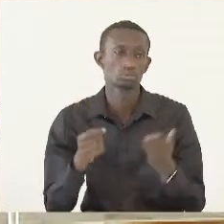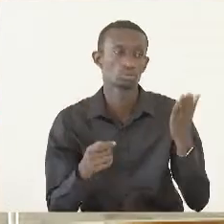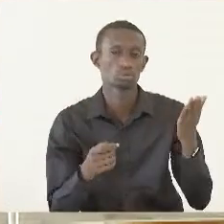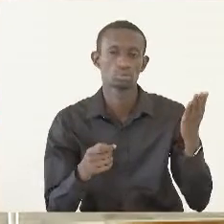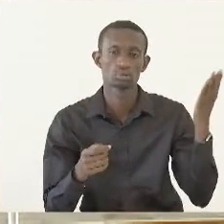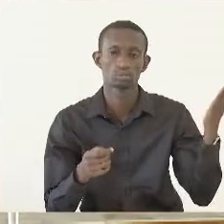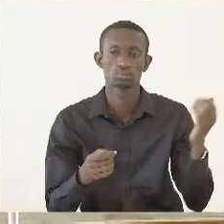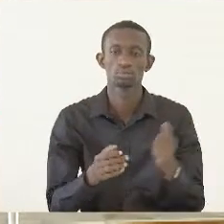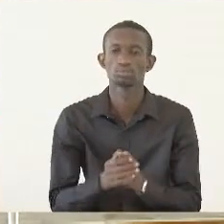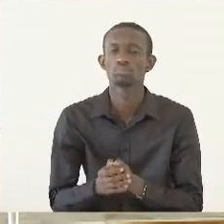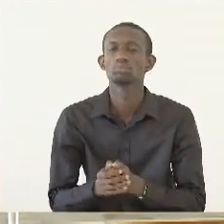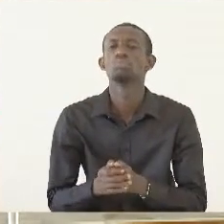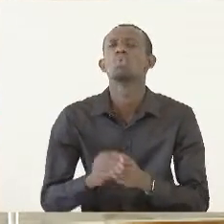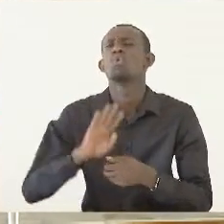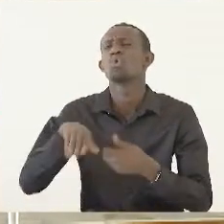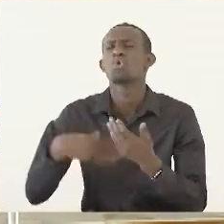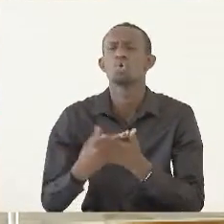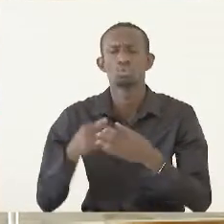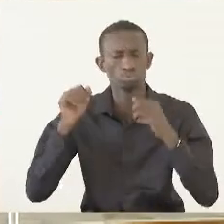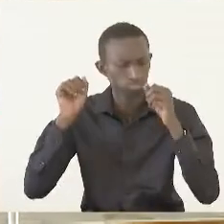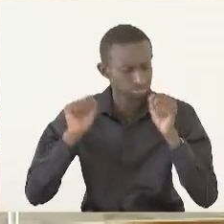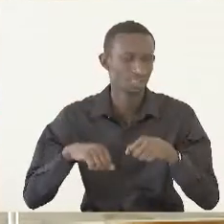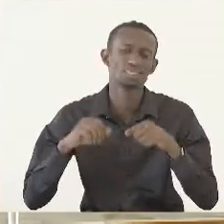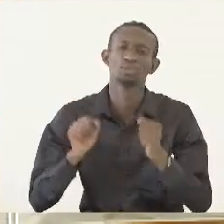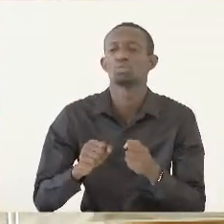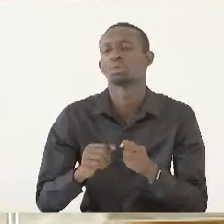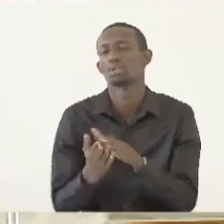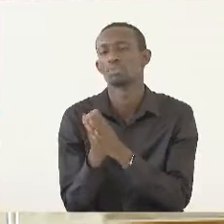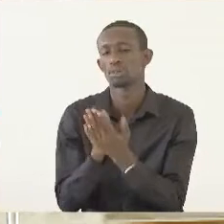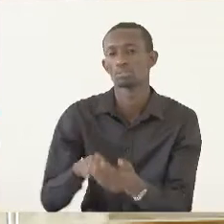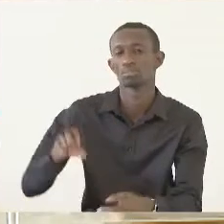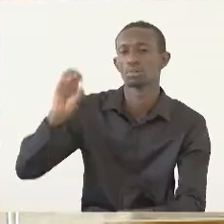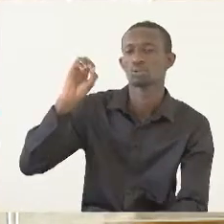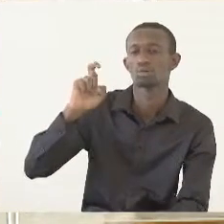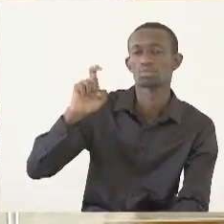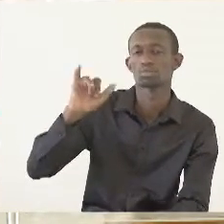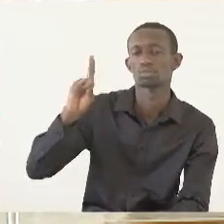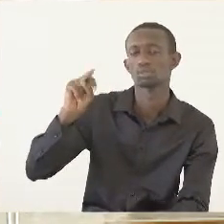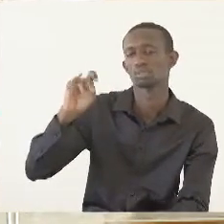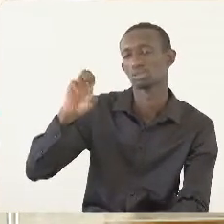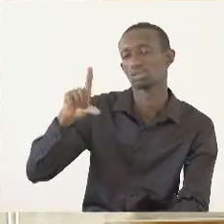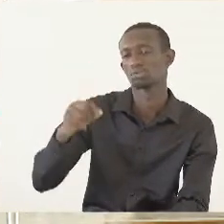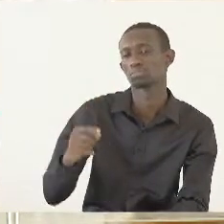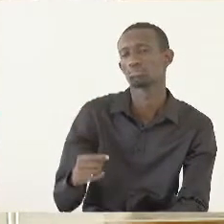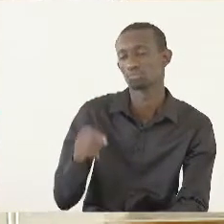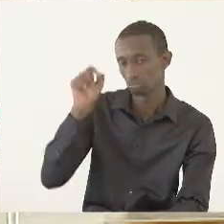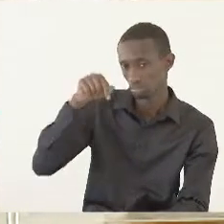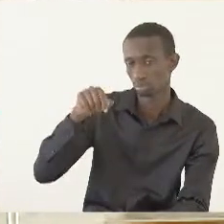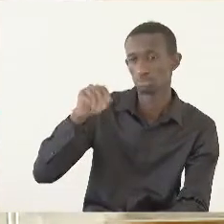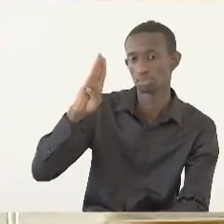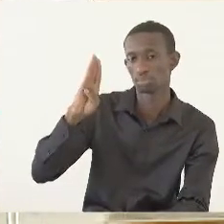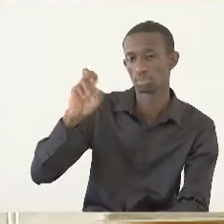one can all be oxidized to this compound, benzoic